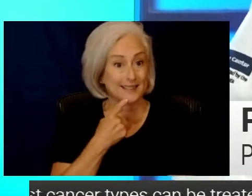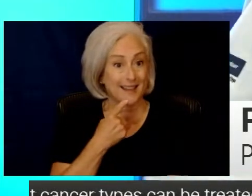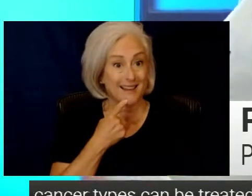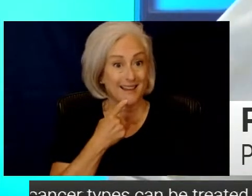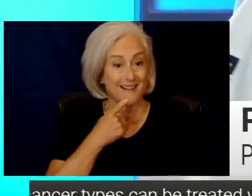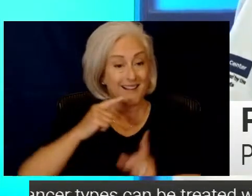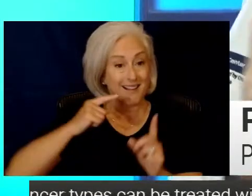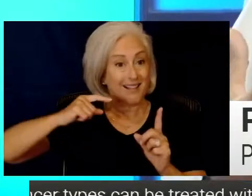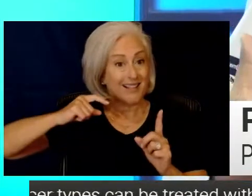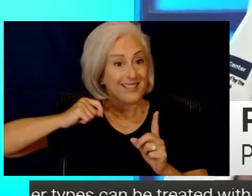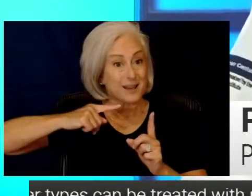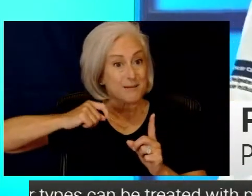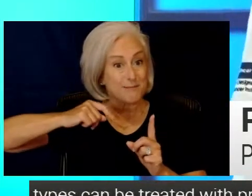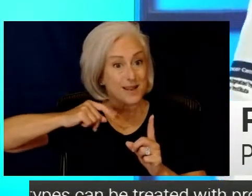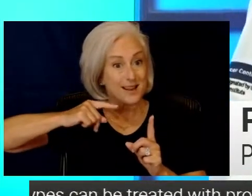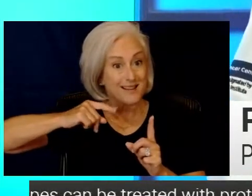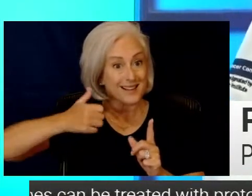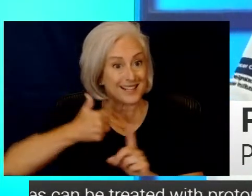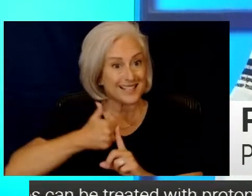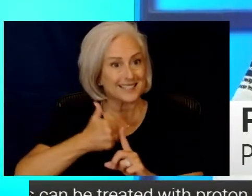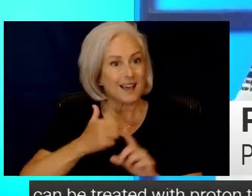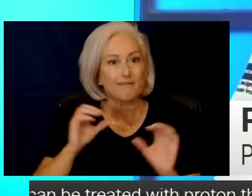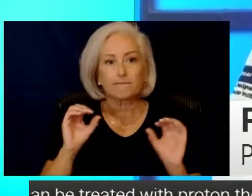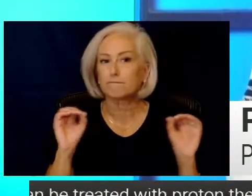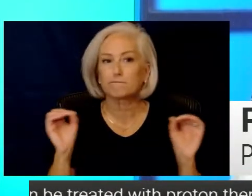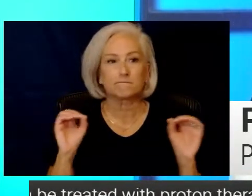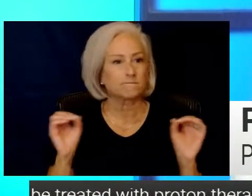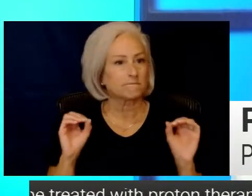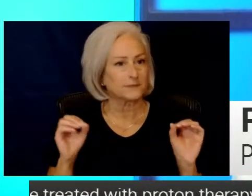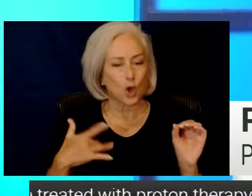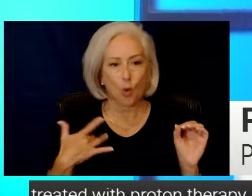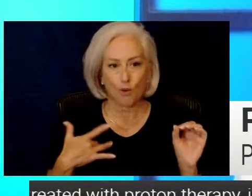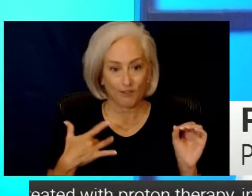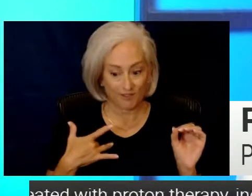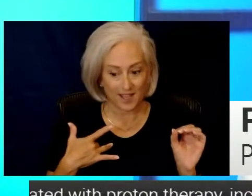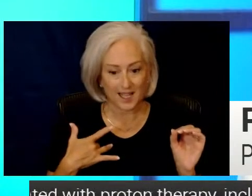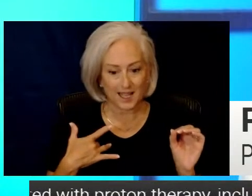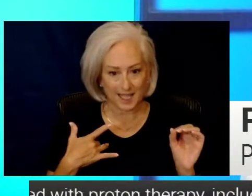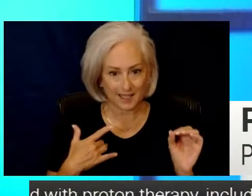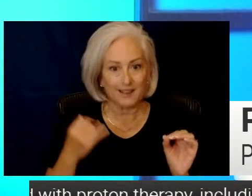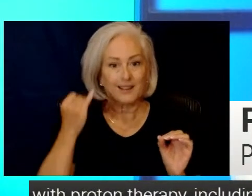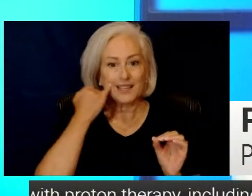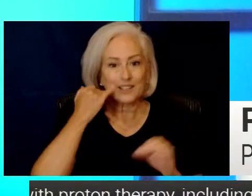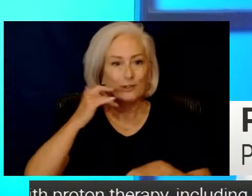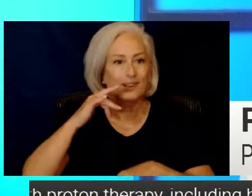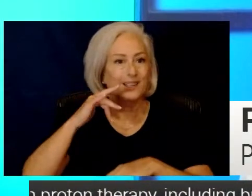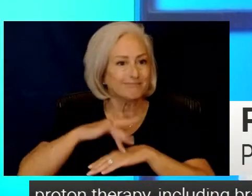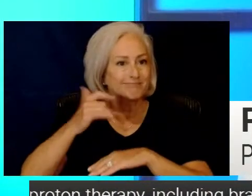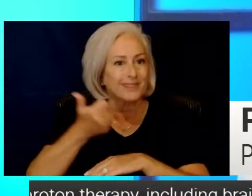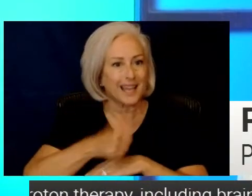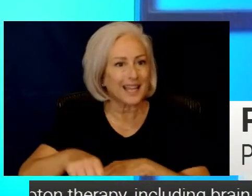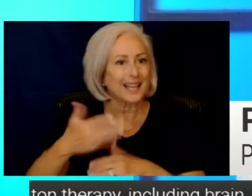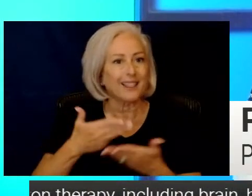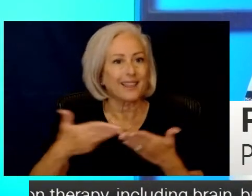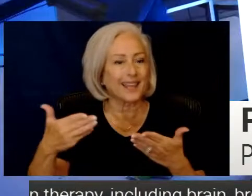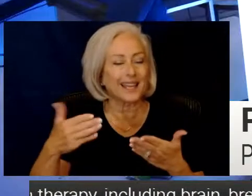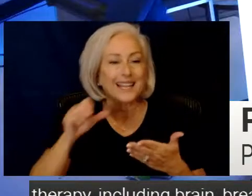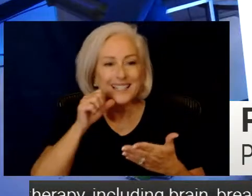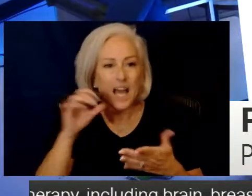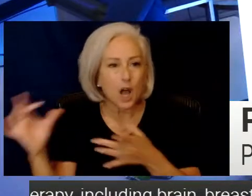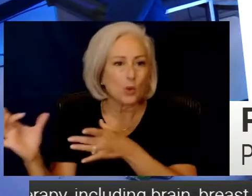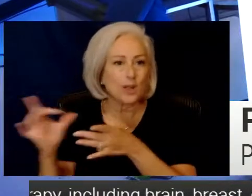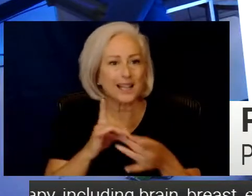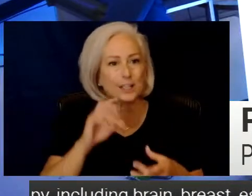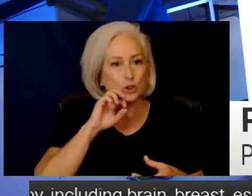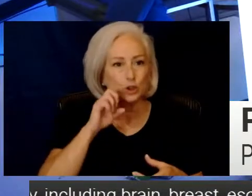and when we treat other parts of the brain that's not related to the nerves, really there's no feeling whatsoever, no smell and no vision or no light. Yeah,